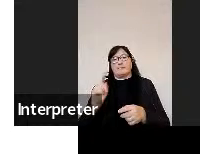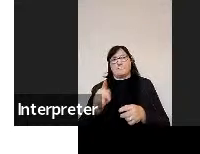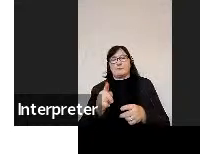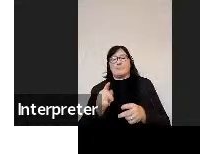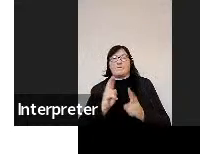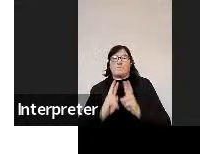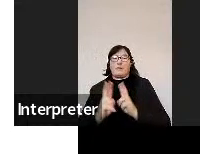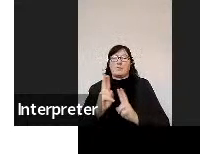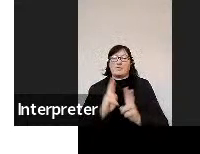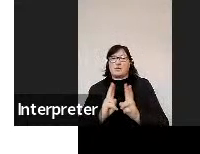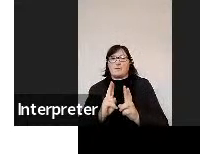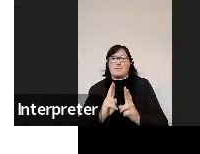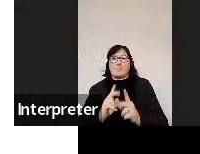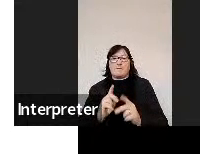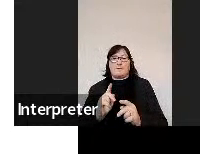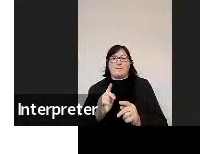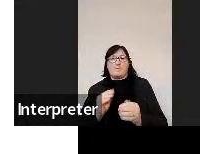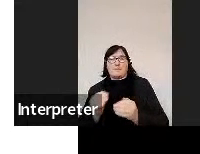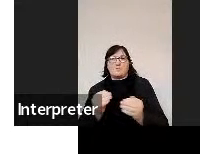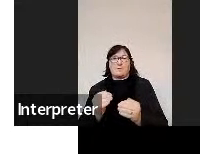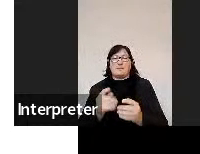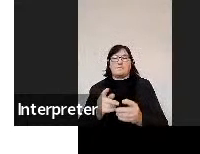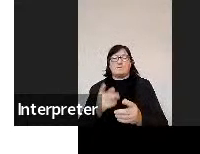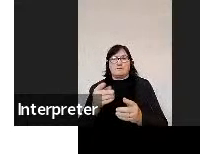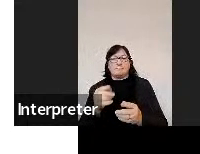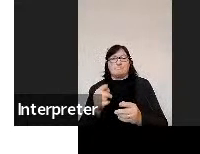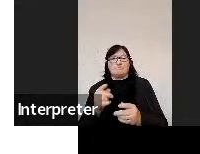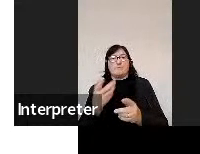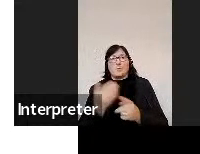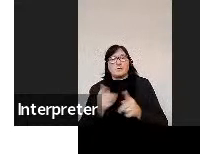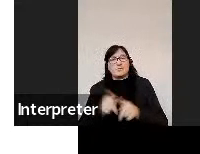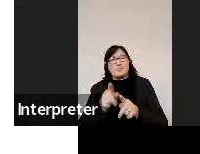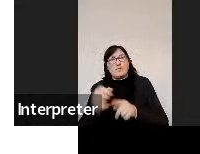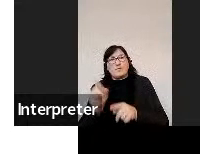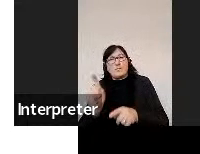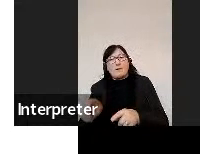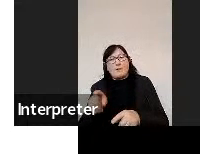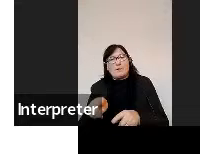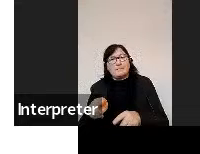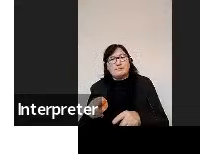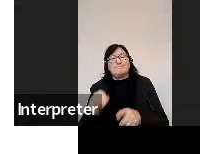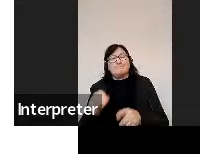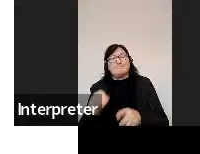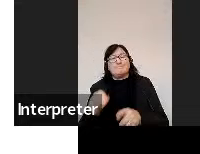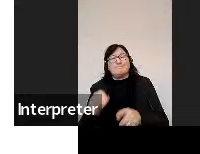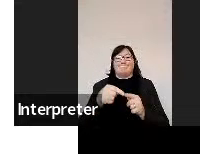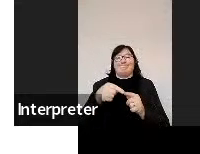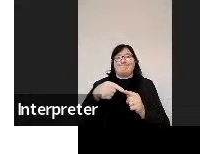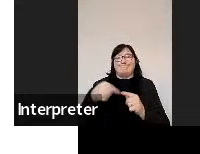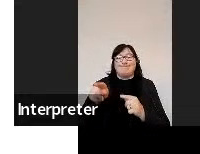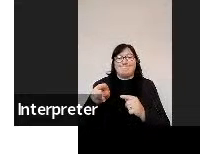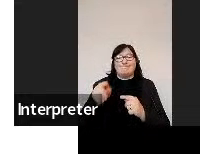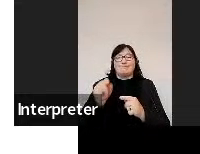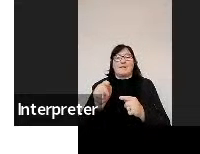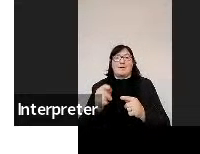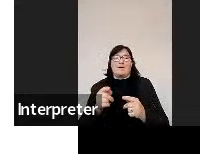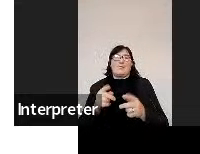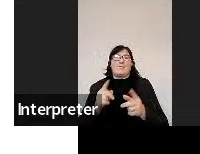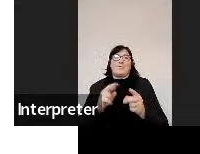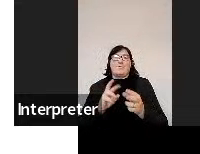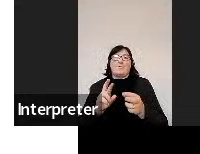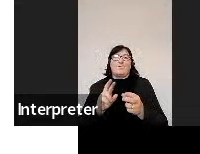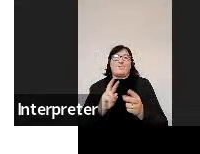functionality. So there's a dashboard. So clicking on this dashboard will take you to the relationship management dashboard.